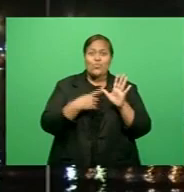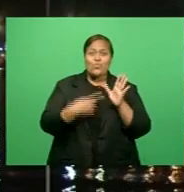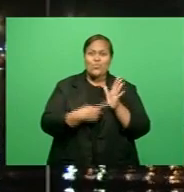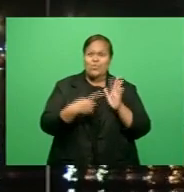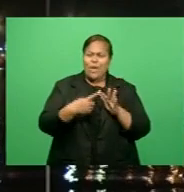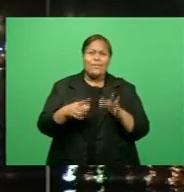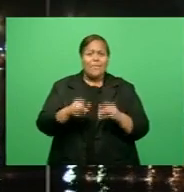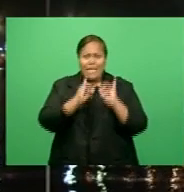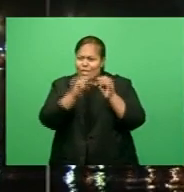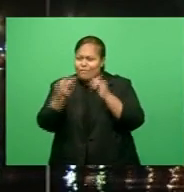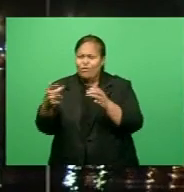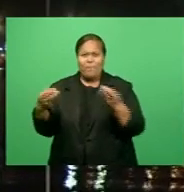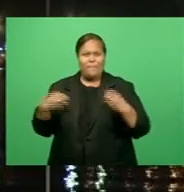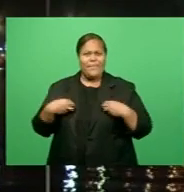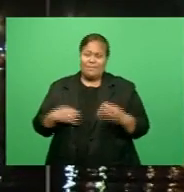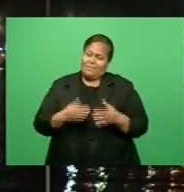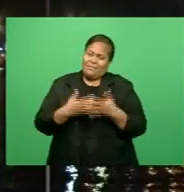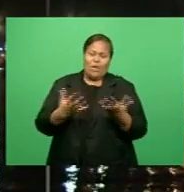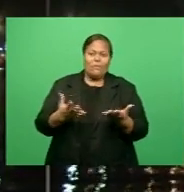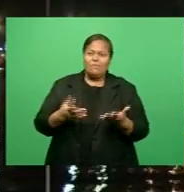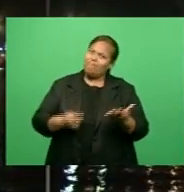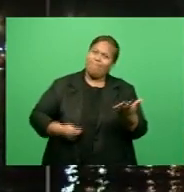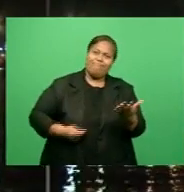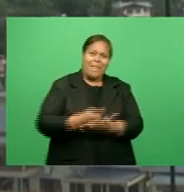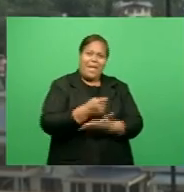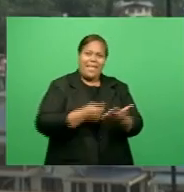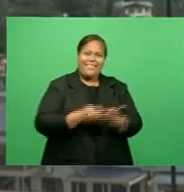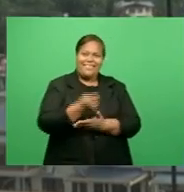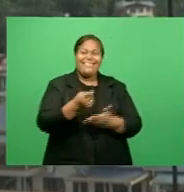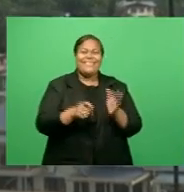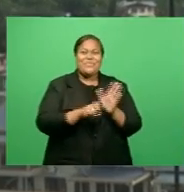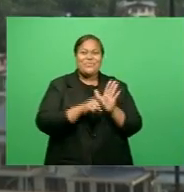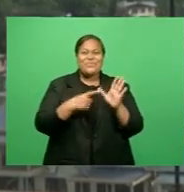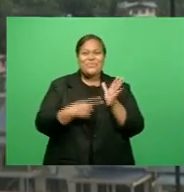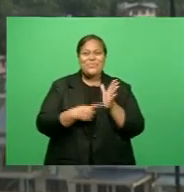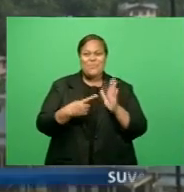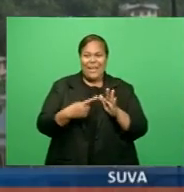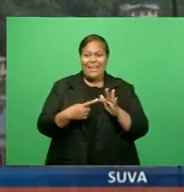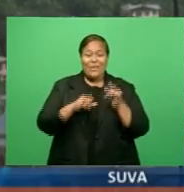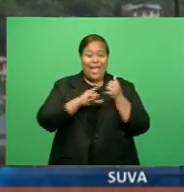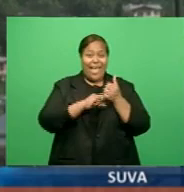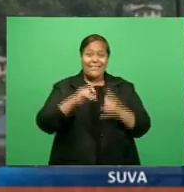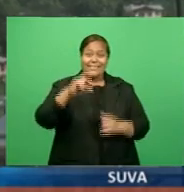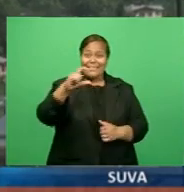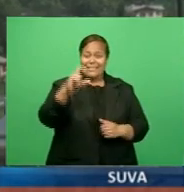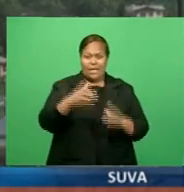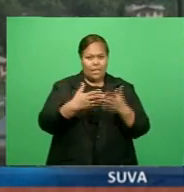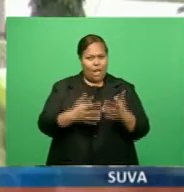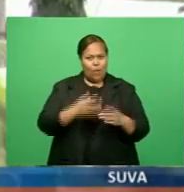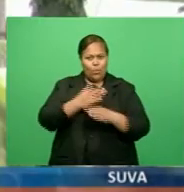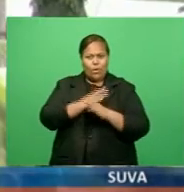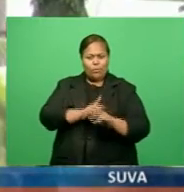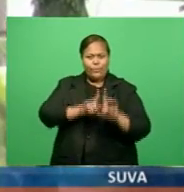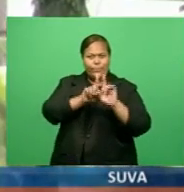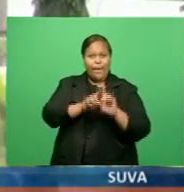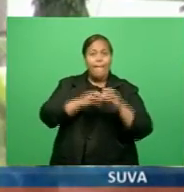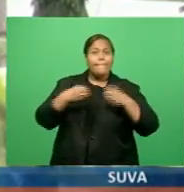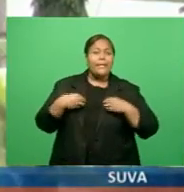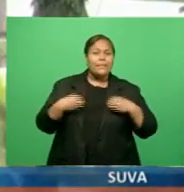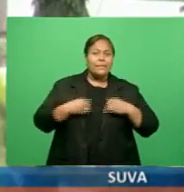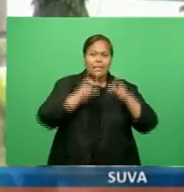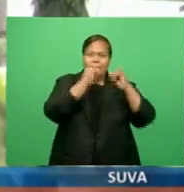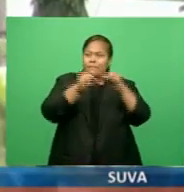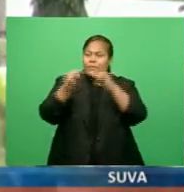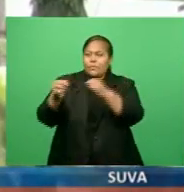forthcoming with their payments. Tandulala has more. The SEC is working closely with businesses and individuals who